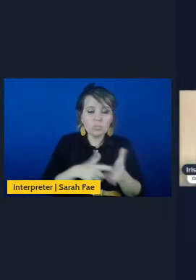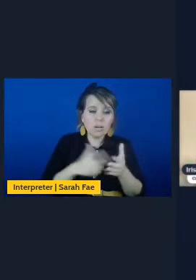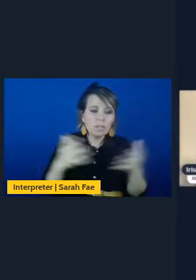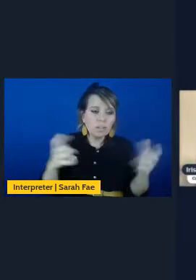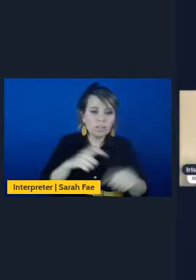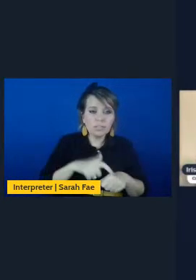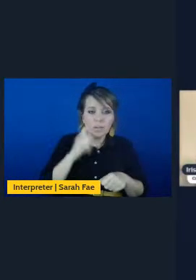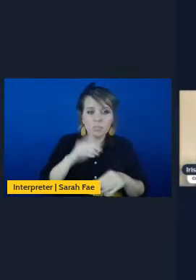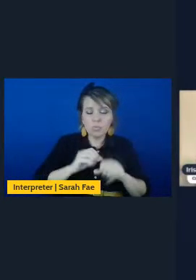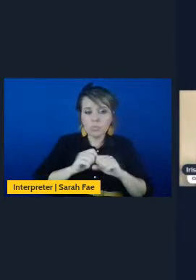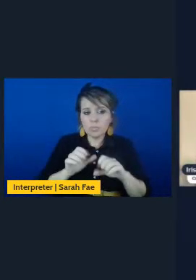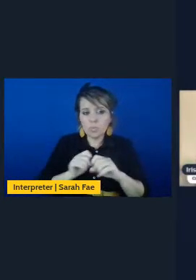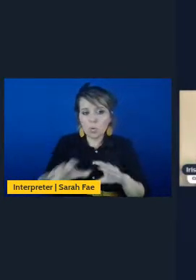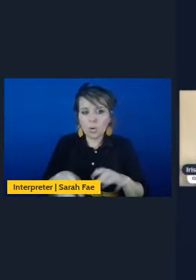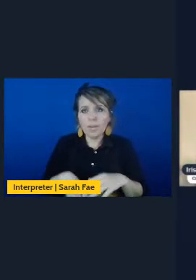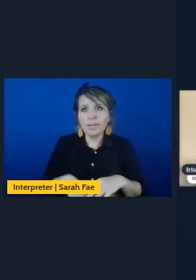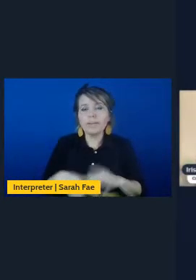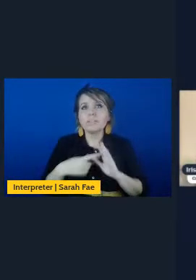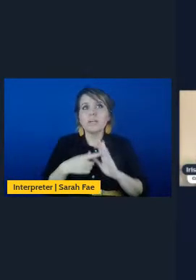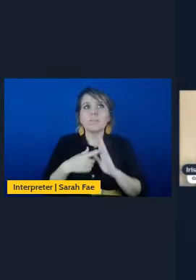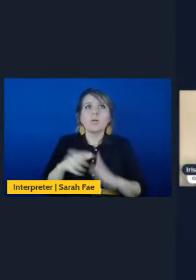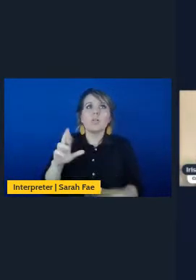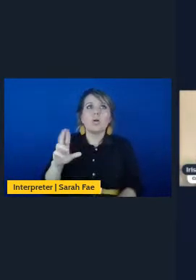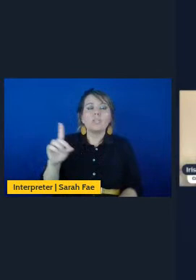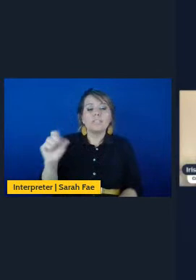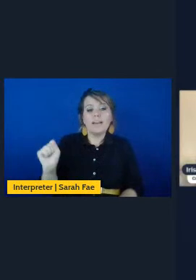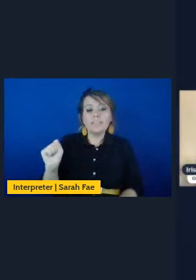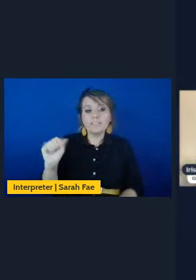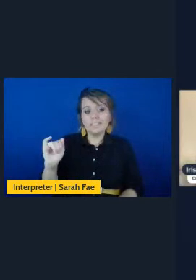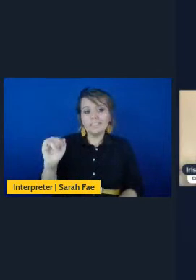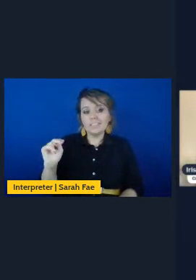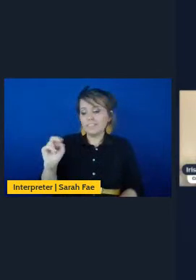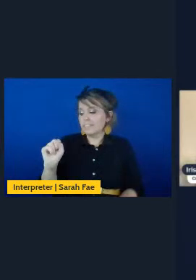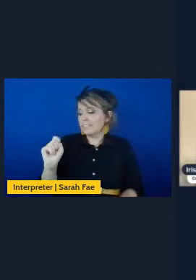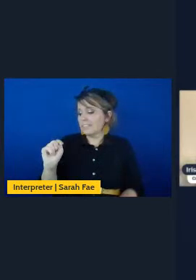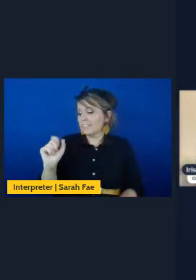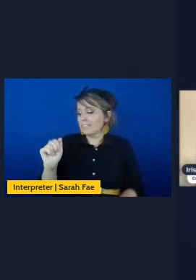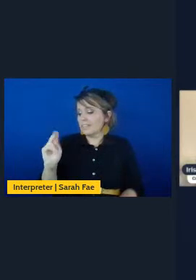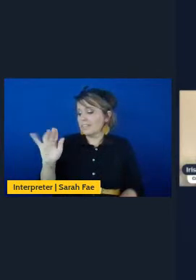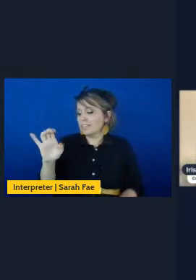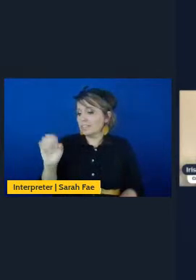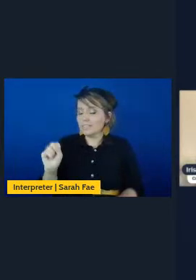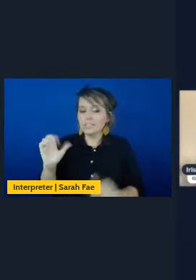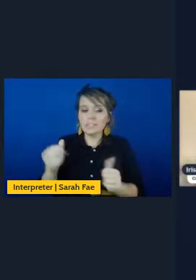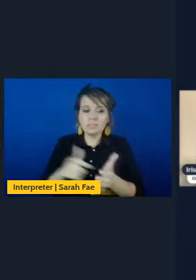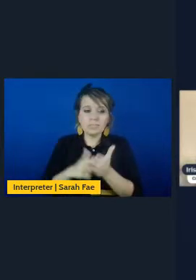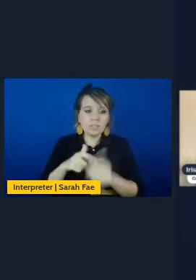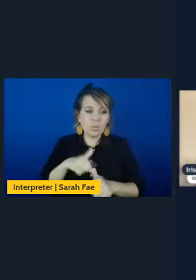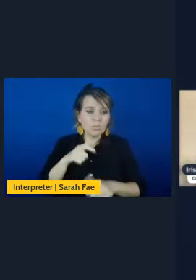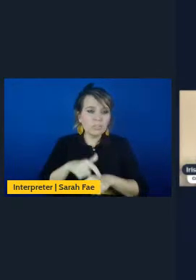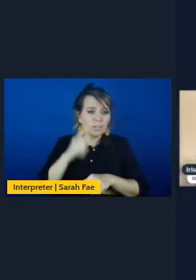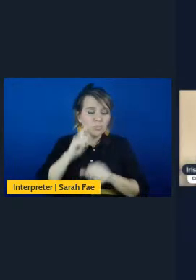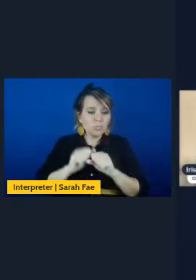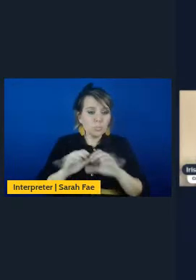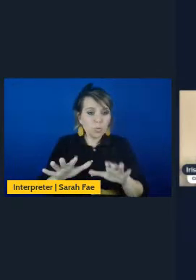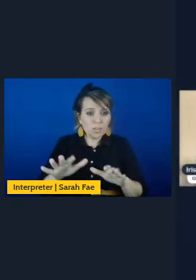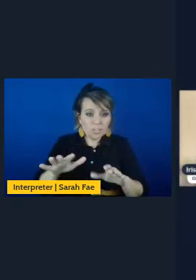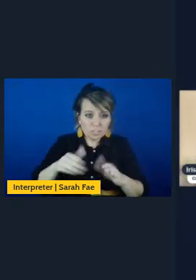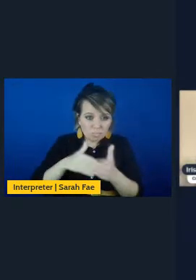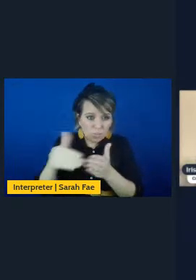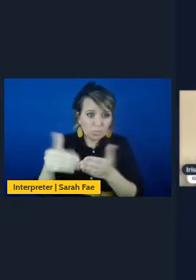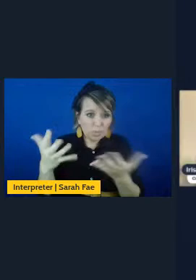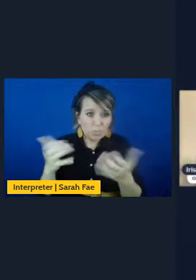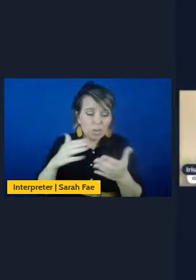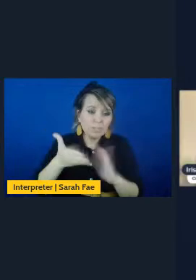there are RDS instances which can take a lot of time to deploy, and if we want to run tests frequently, then we can shorten